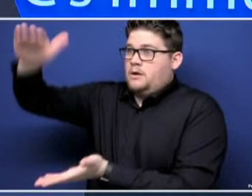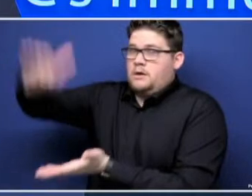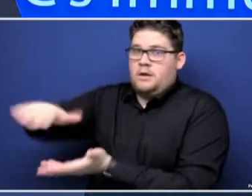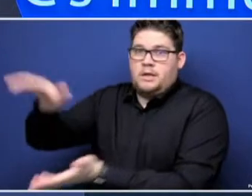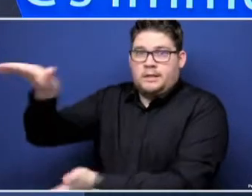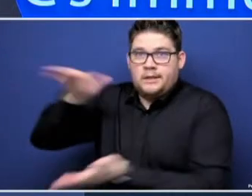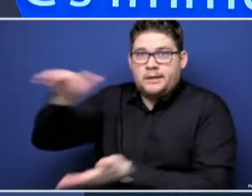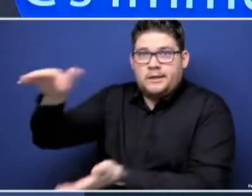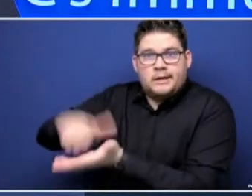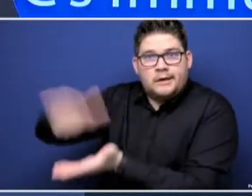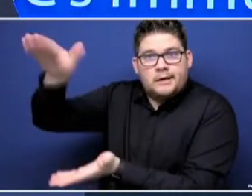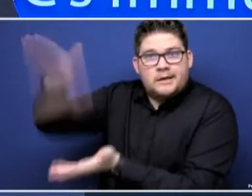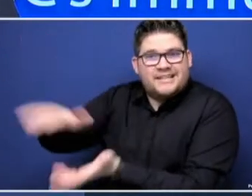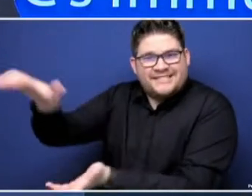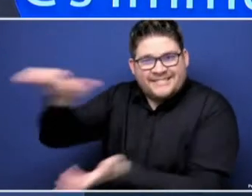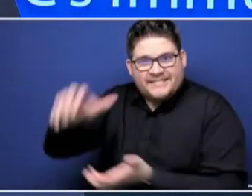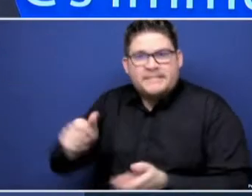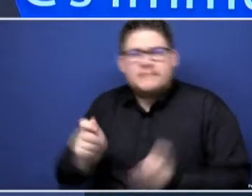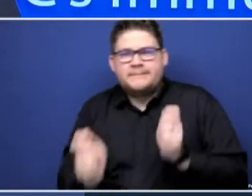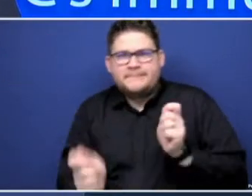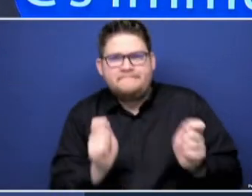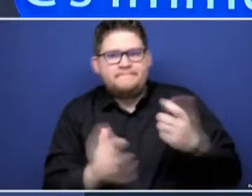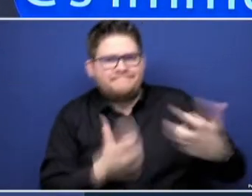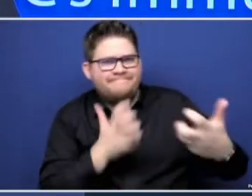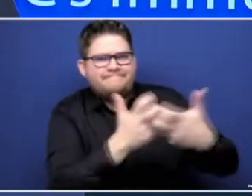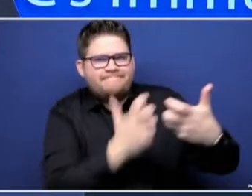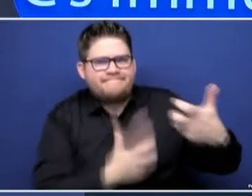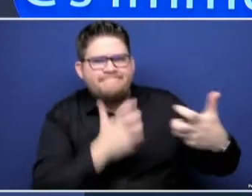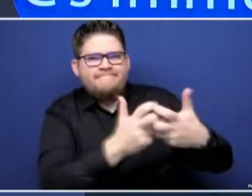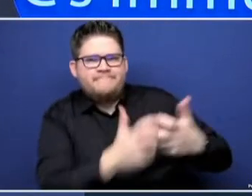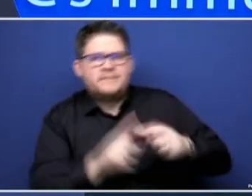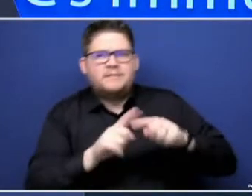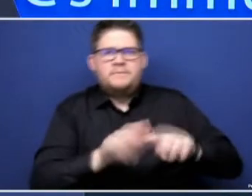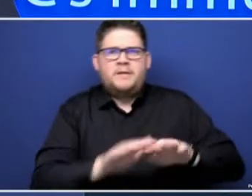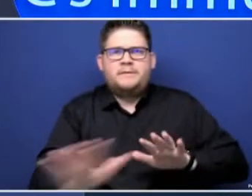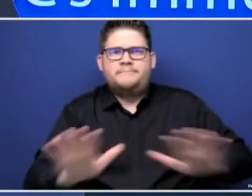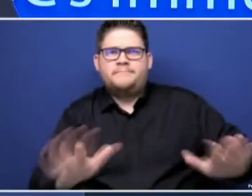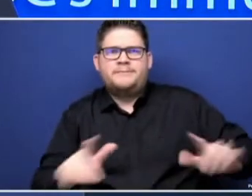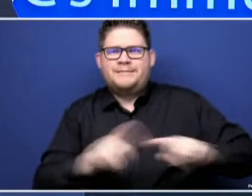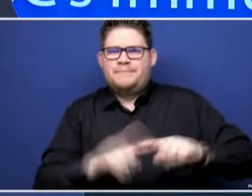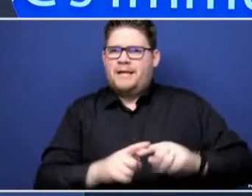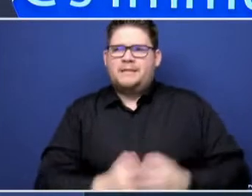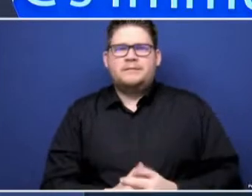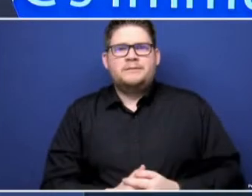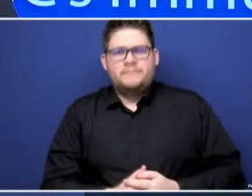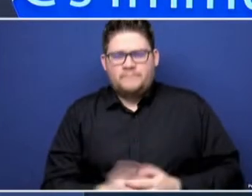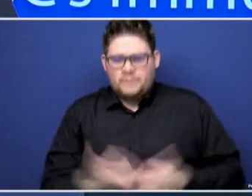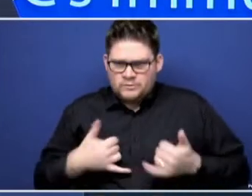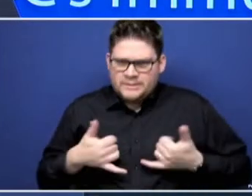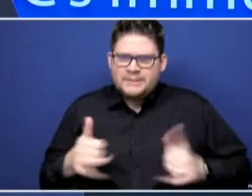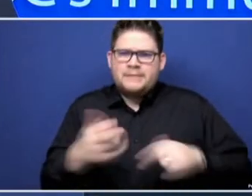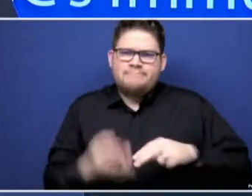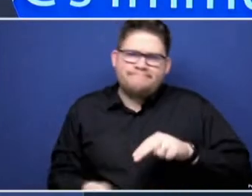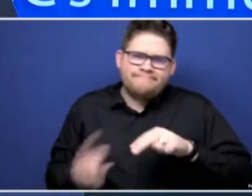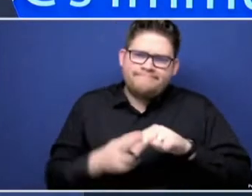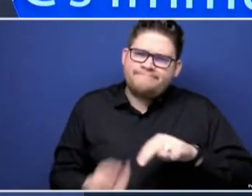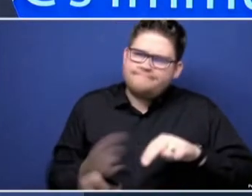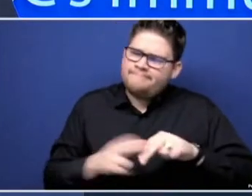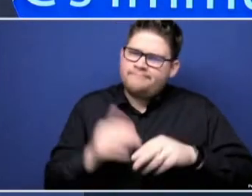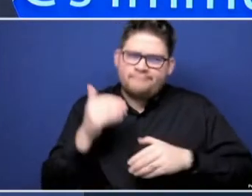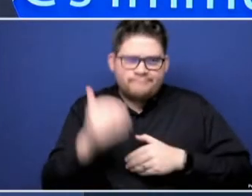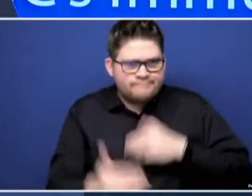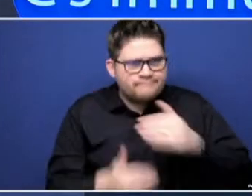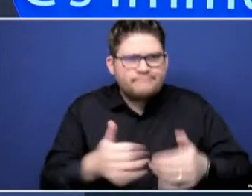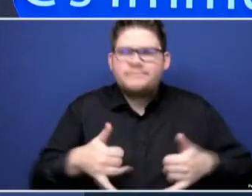us no purpose whatsoever to lament what could be. Rather, we need to focus on what is, and that's, I